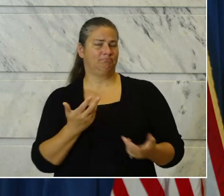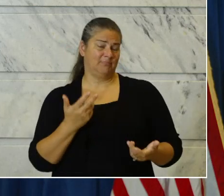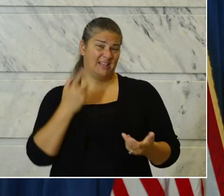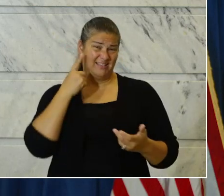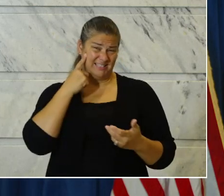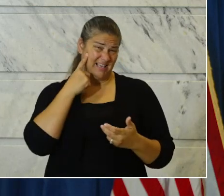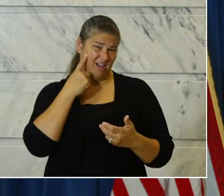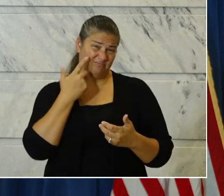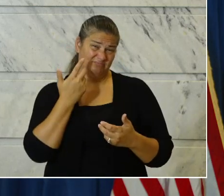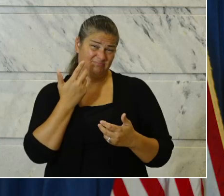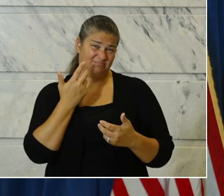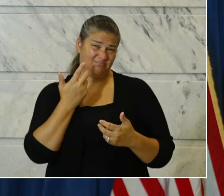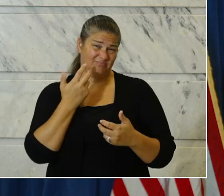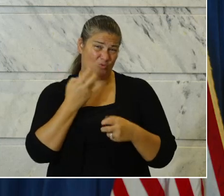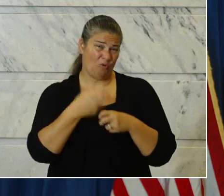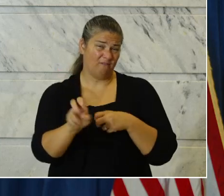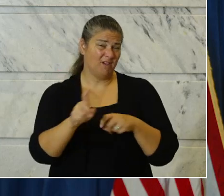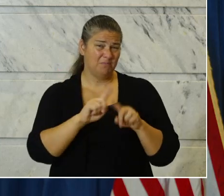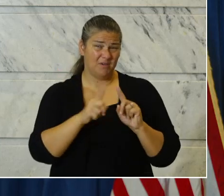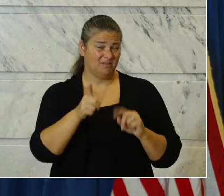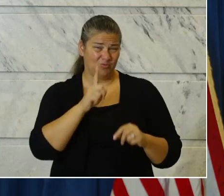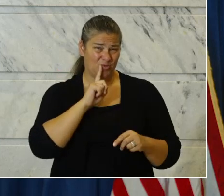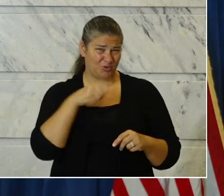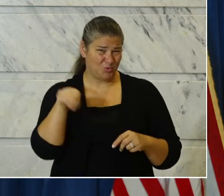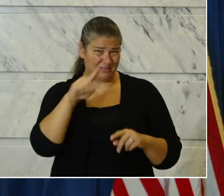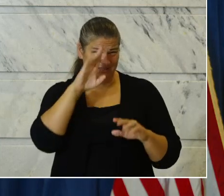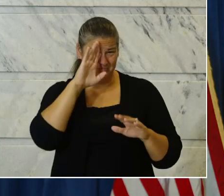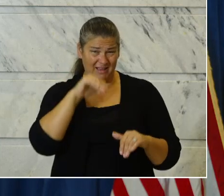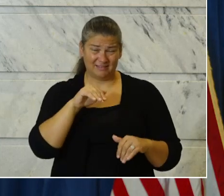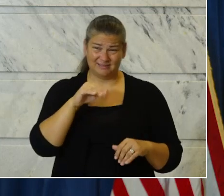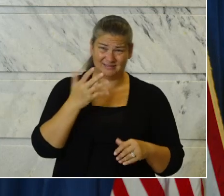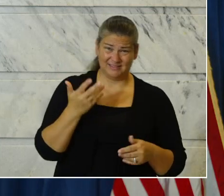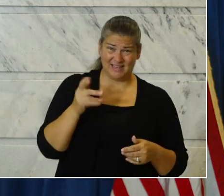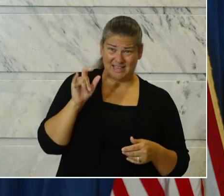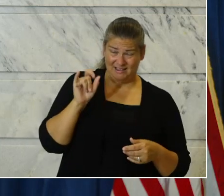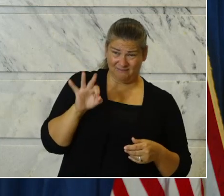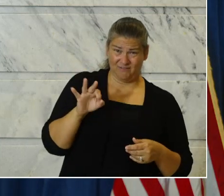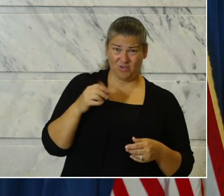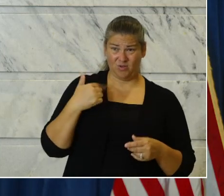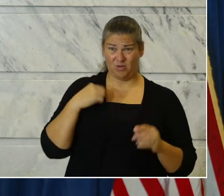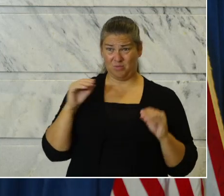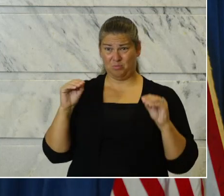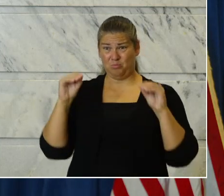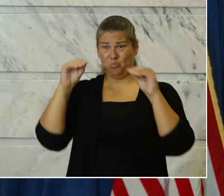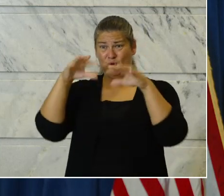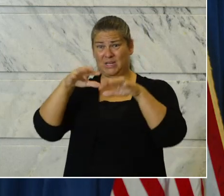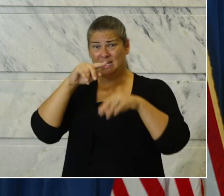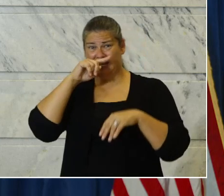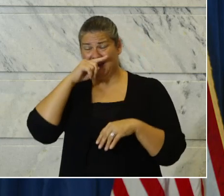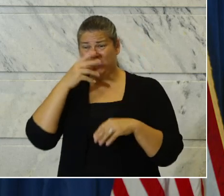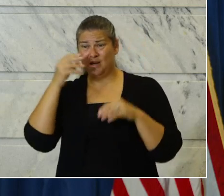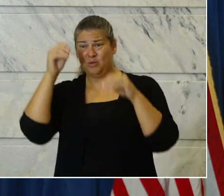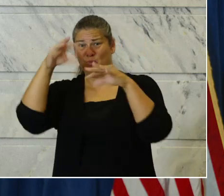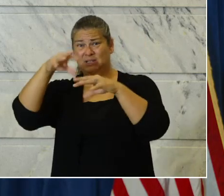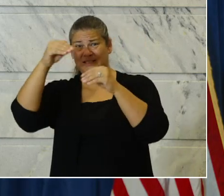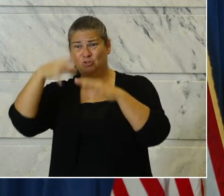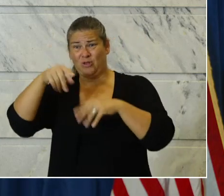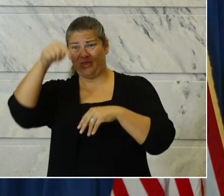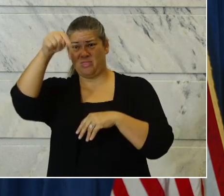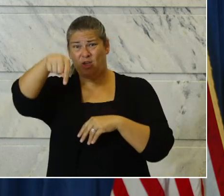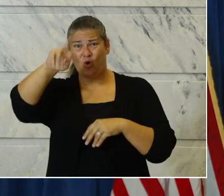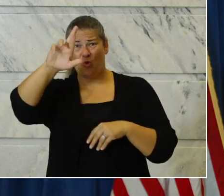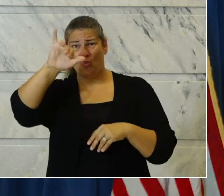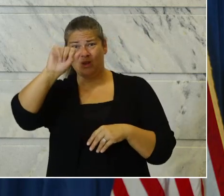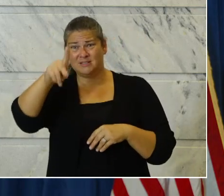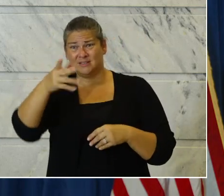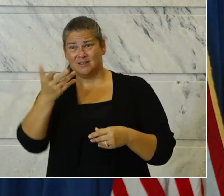but I think everybody would expect that if people are putting kids and teachers at risk and then not being honest about it, that